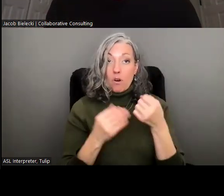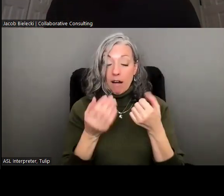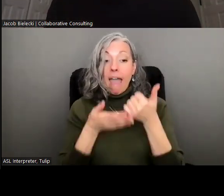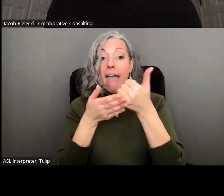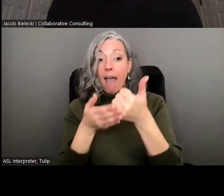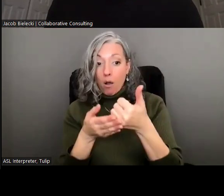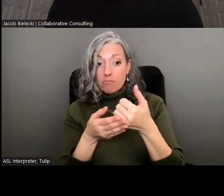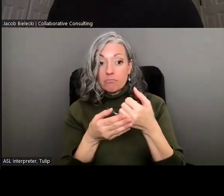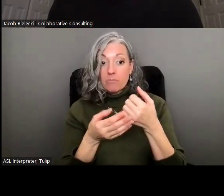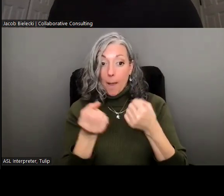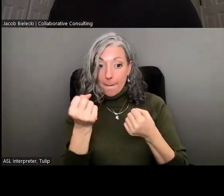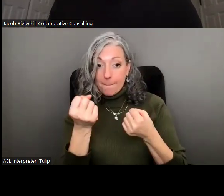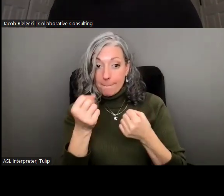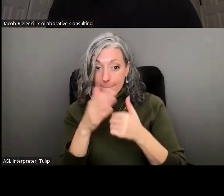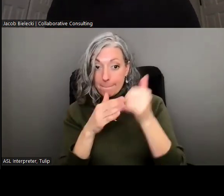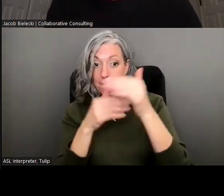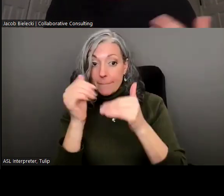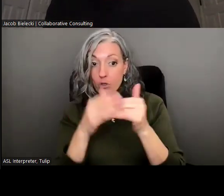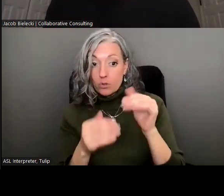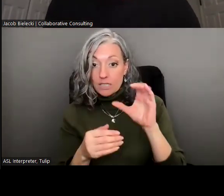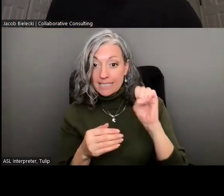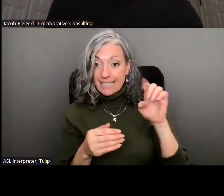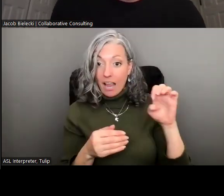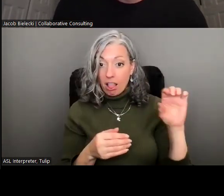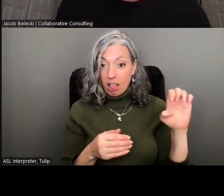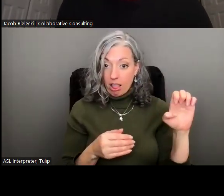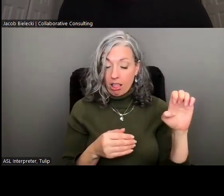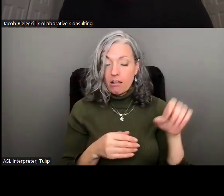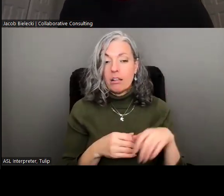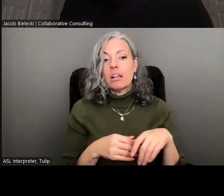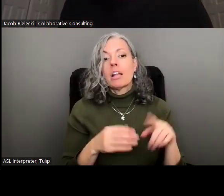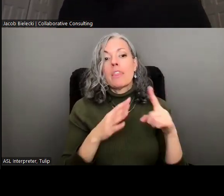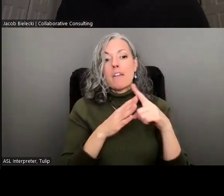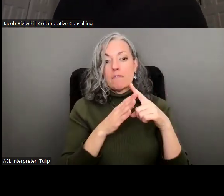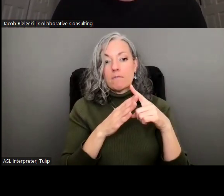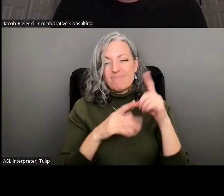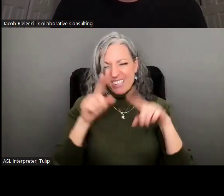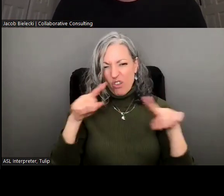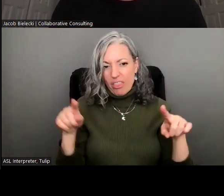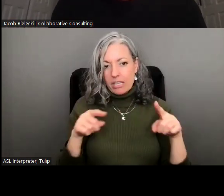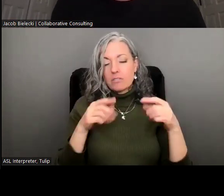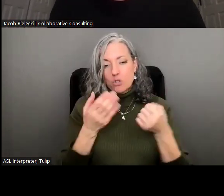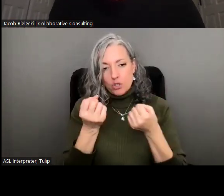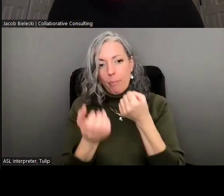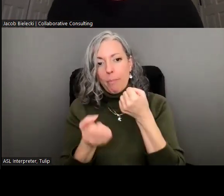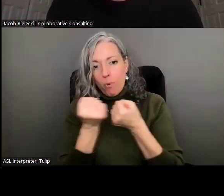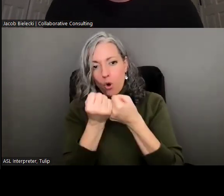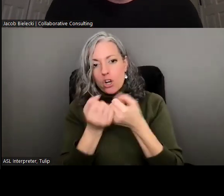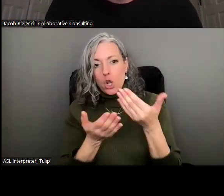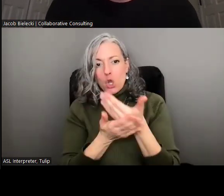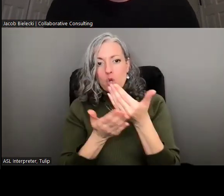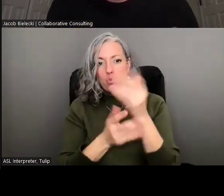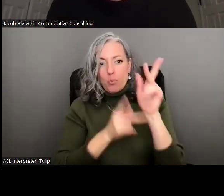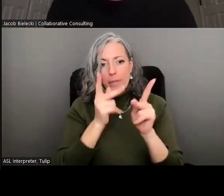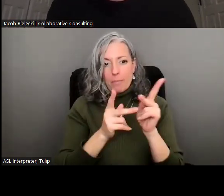scale. There are sort of tools and support to help newcomers to the network get oriented to the work